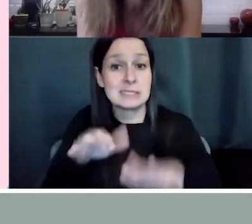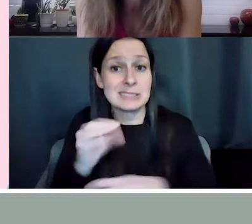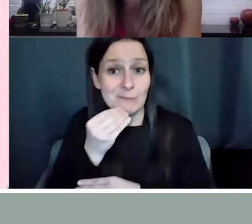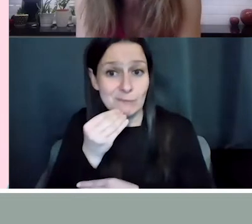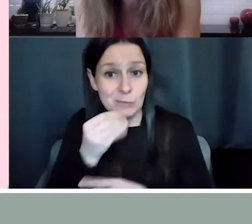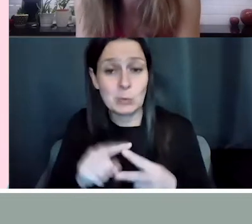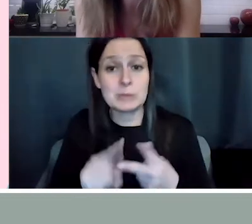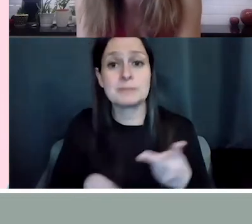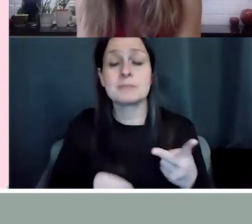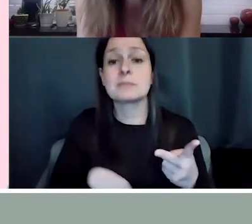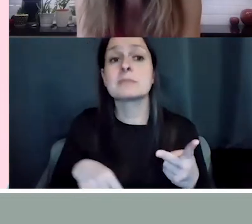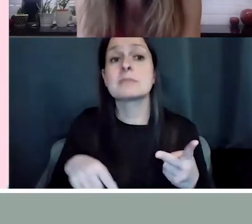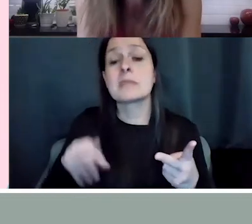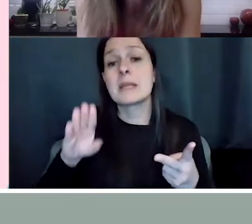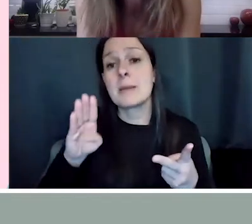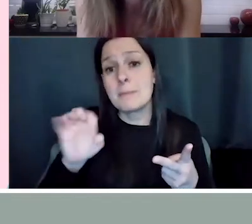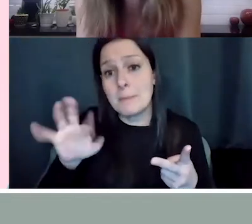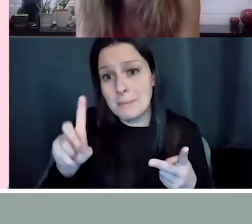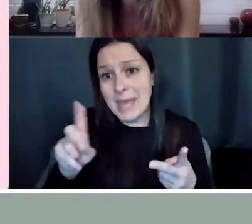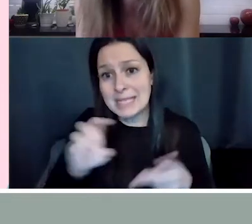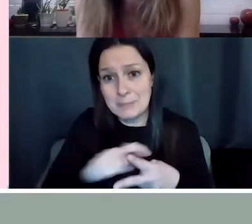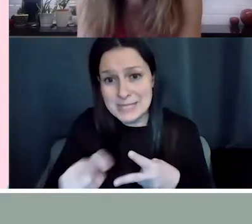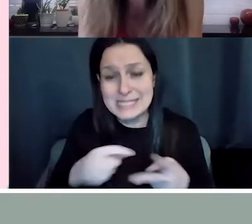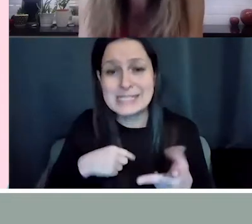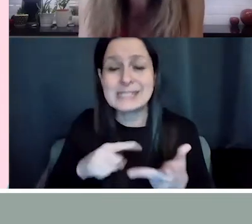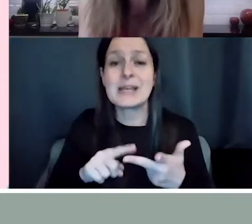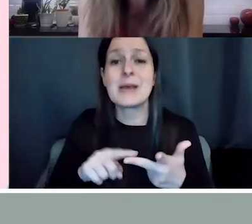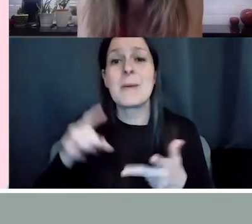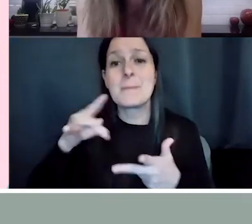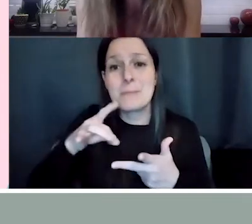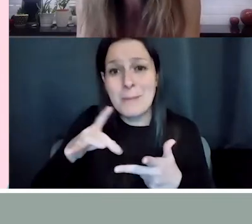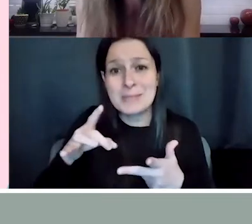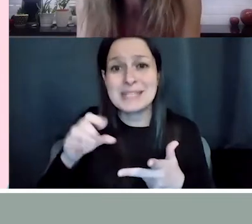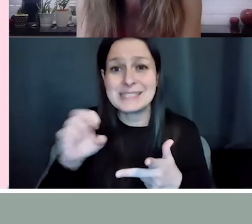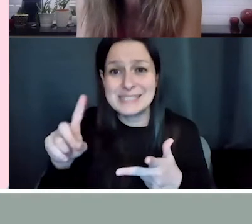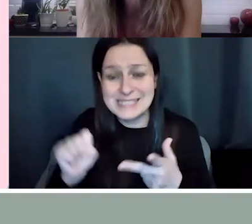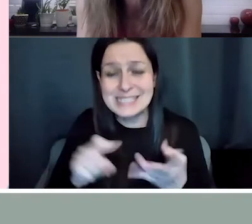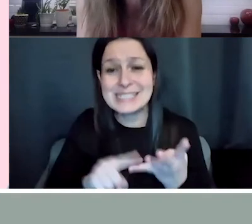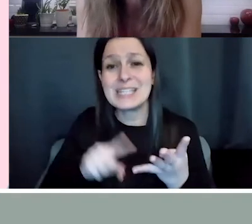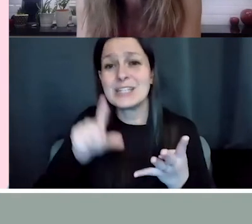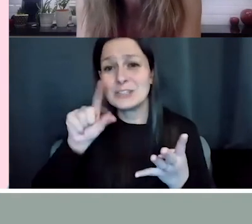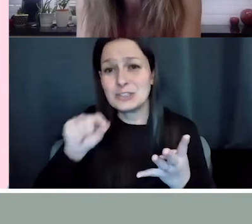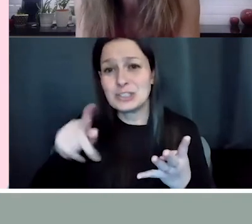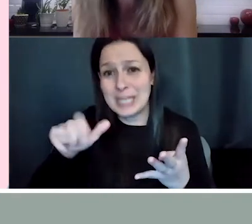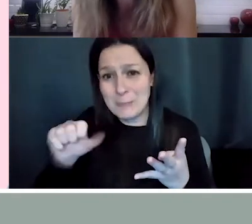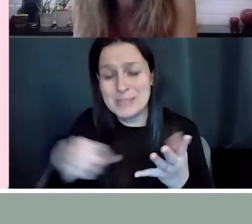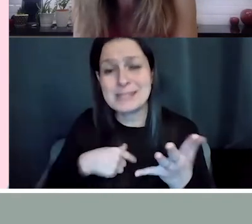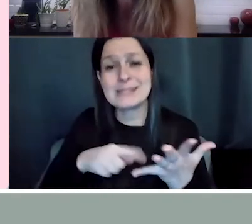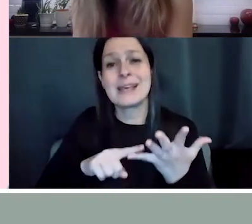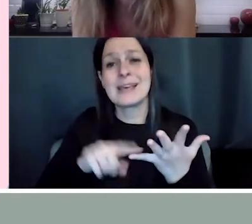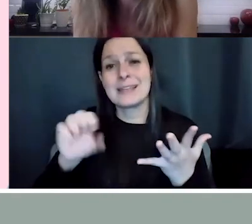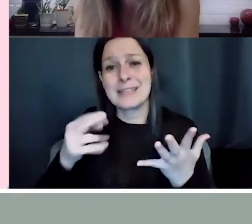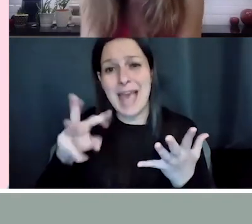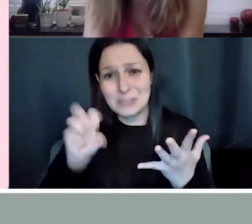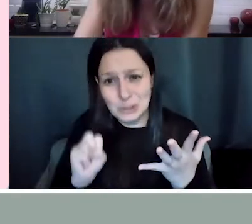wonderful source. Baked beans, pumpkin seeds, chickpeas, cashews. So look to include zinc in your diet on a regular